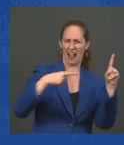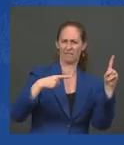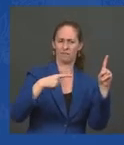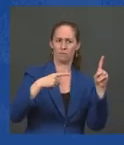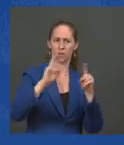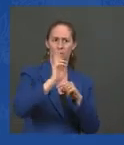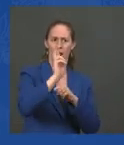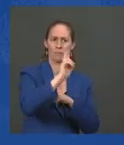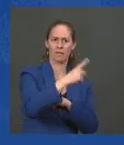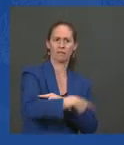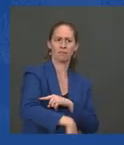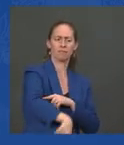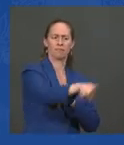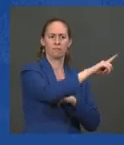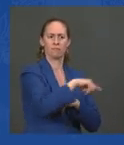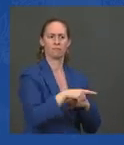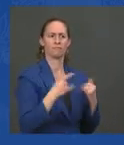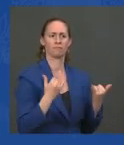your president.